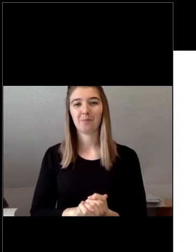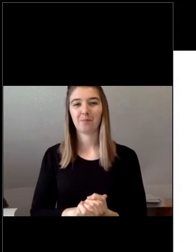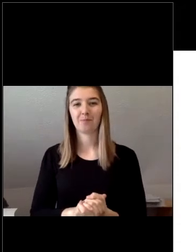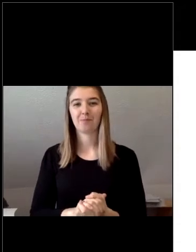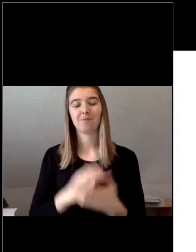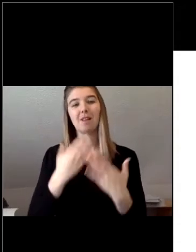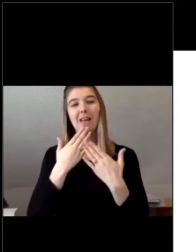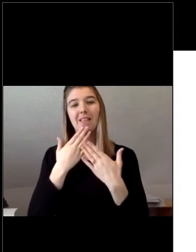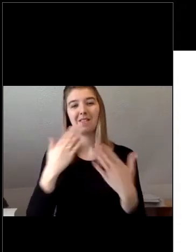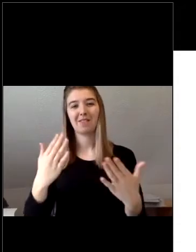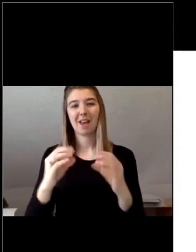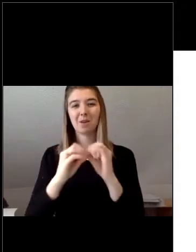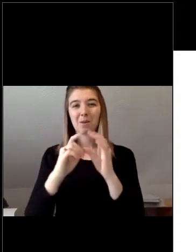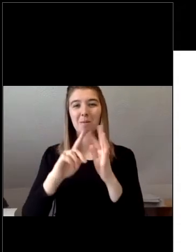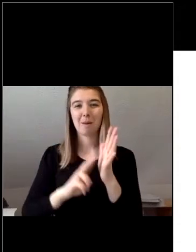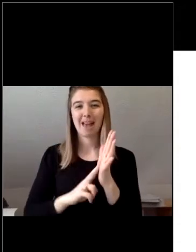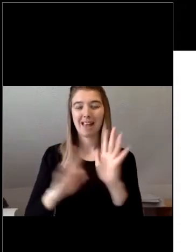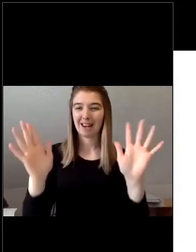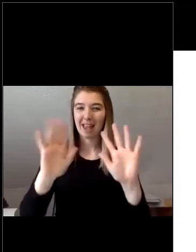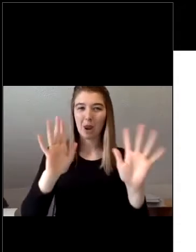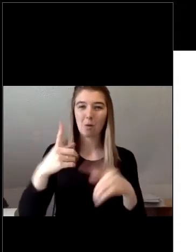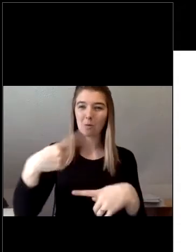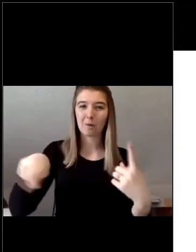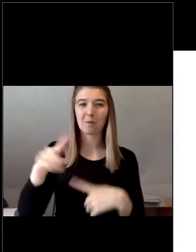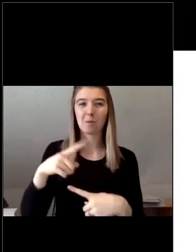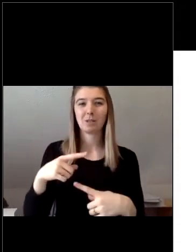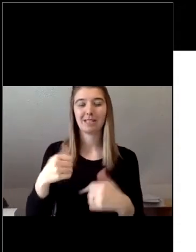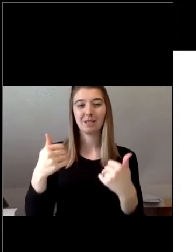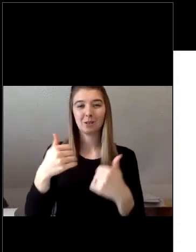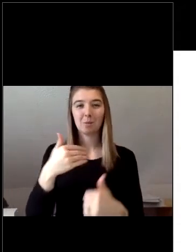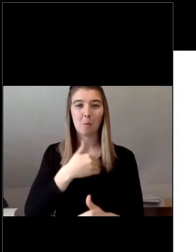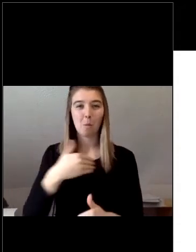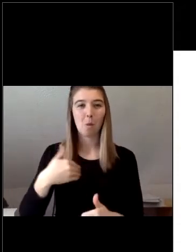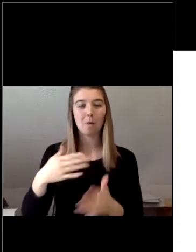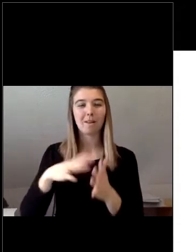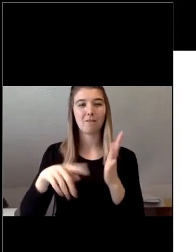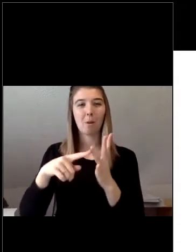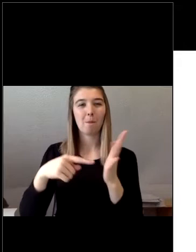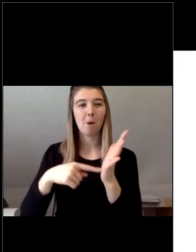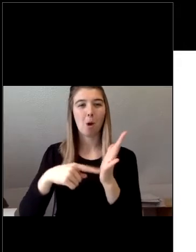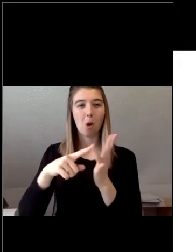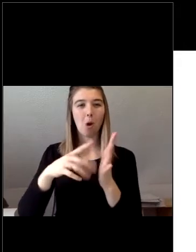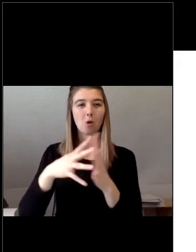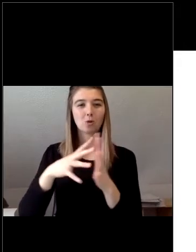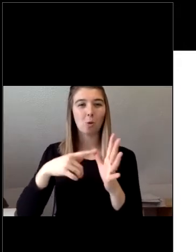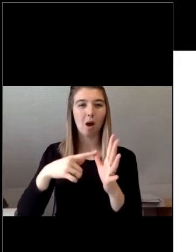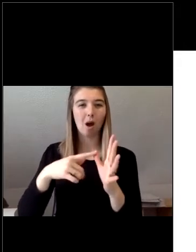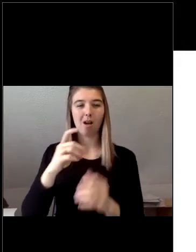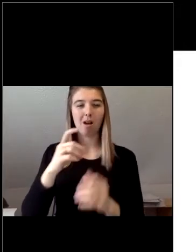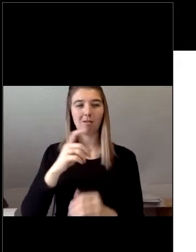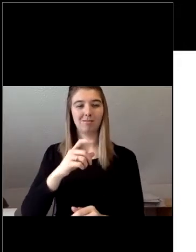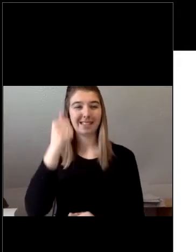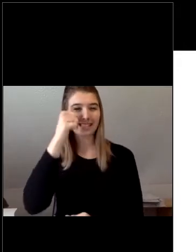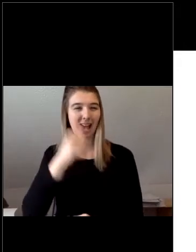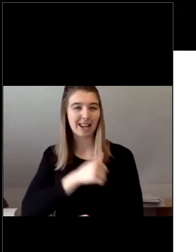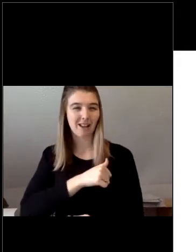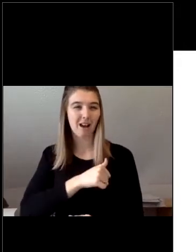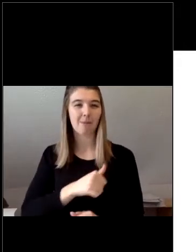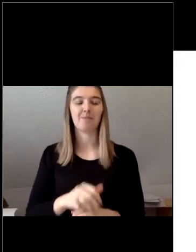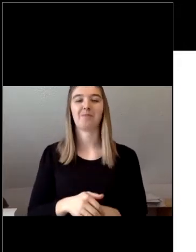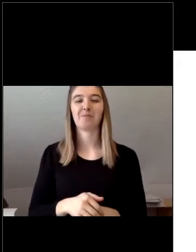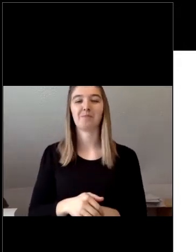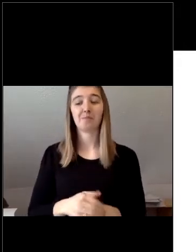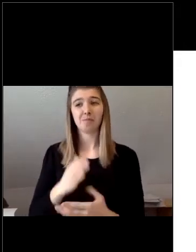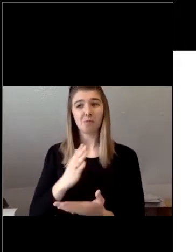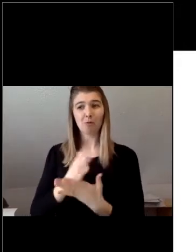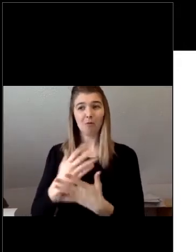Thanks very much, Ben. Hello, everyone. Good morning from Ottawa, Canada. It's really a pleasure to be part of this discussion today. And on behalf